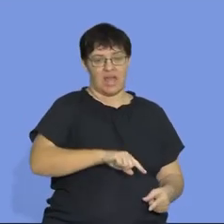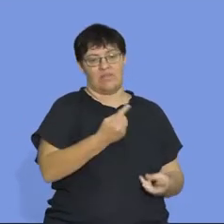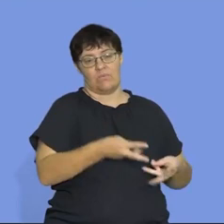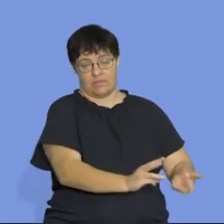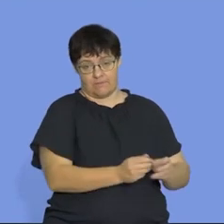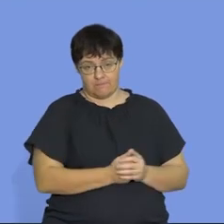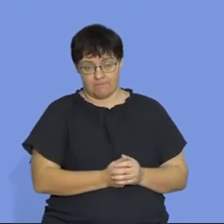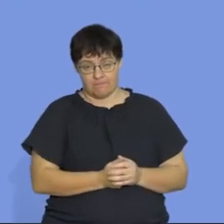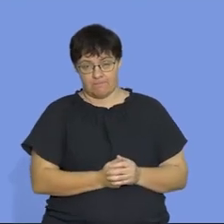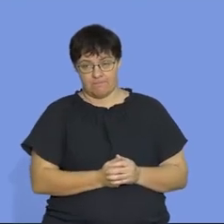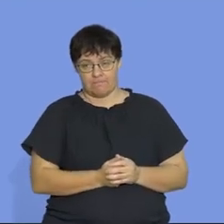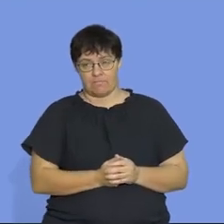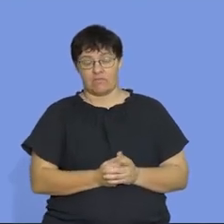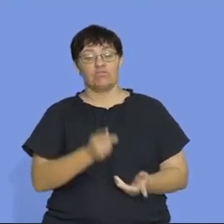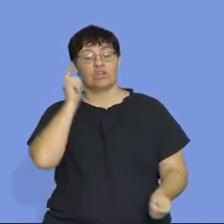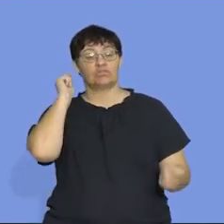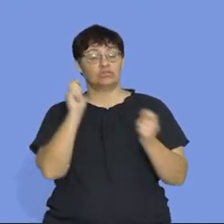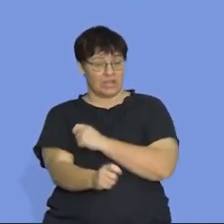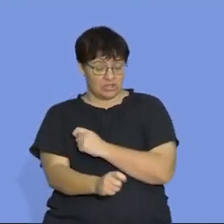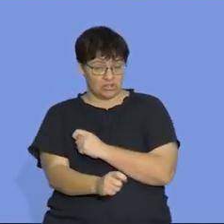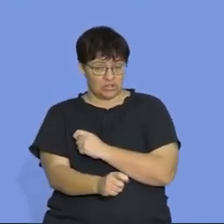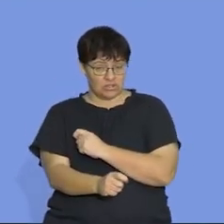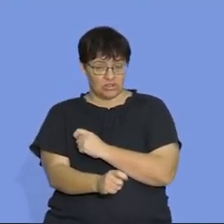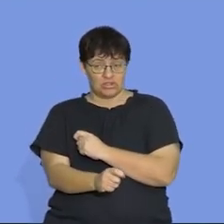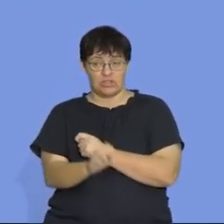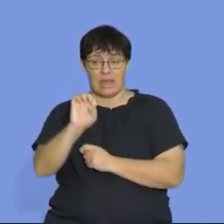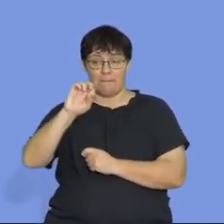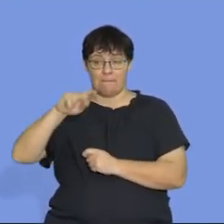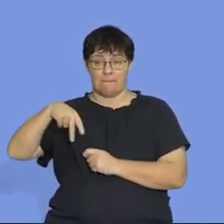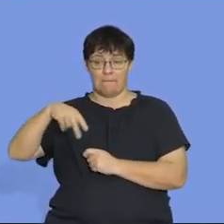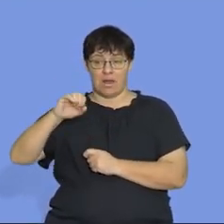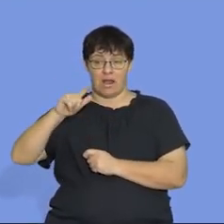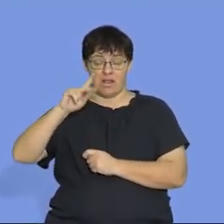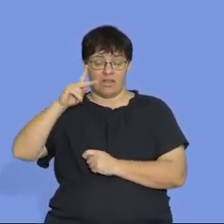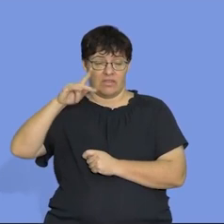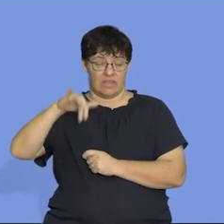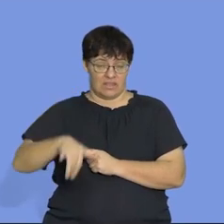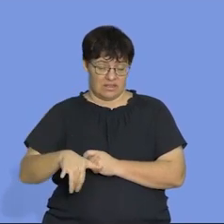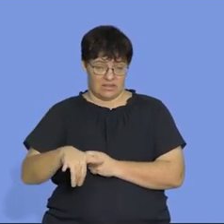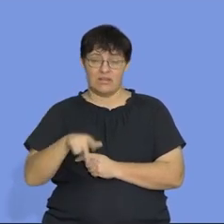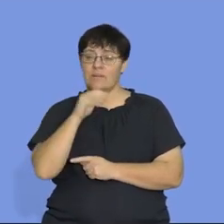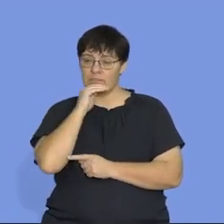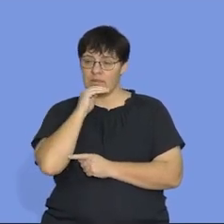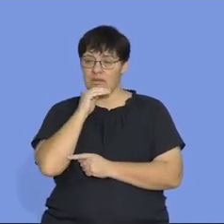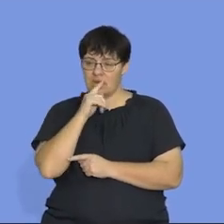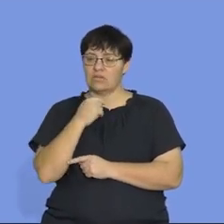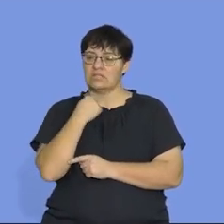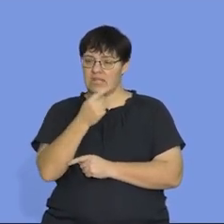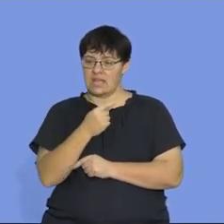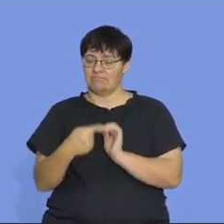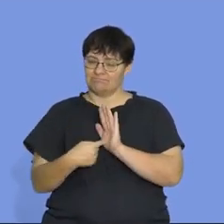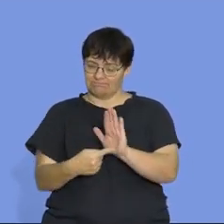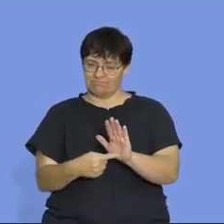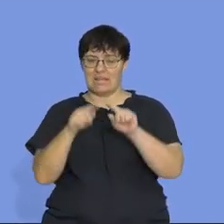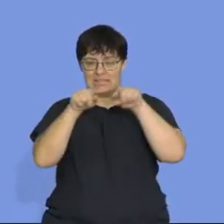So when we talk about the change in enthalpy, which is the heat of reaction, so when we refer to heat of reaction, we're actually talking about